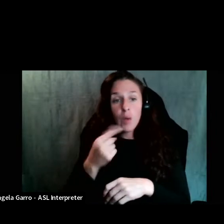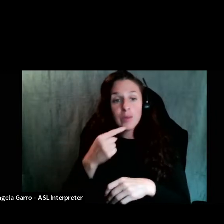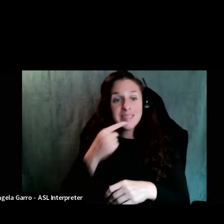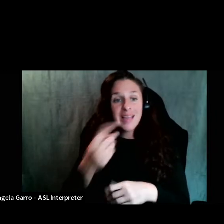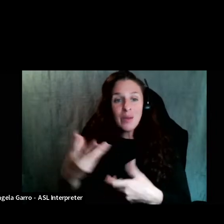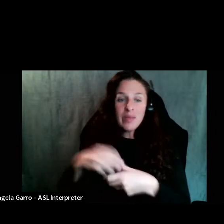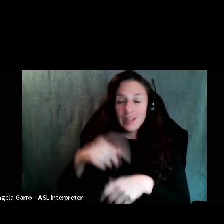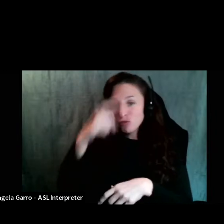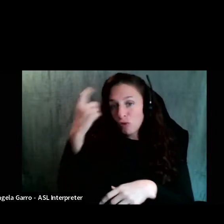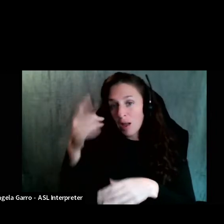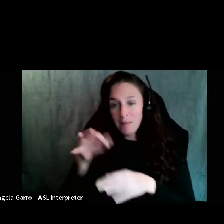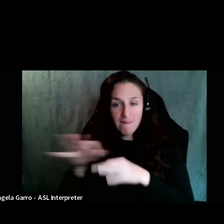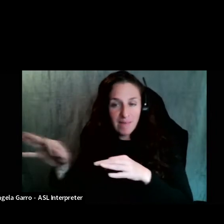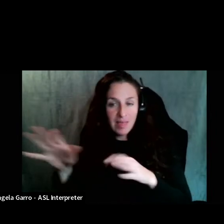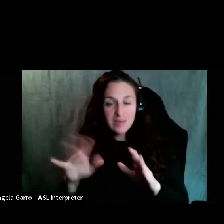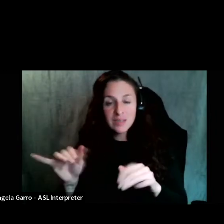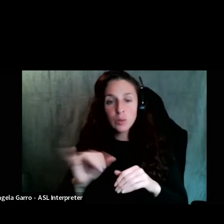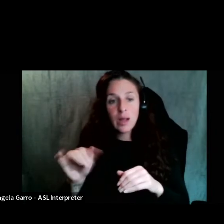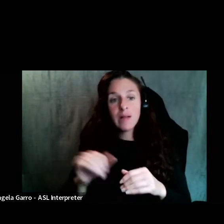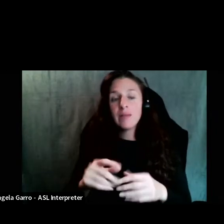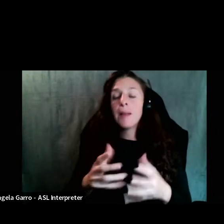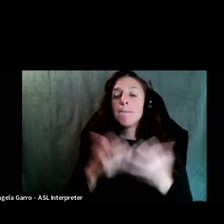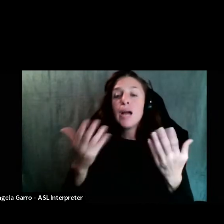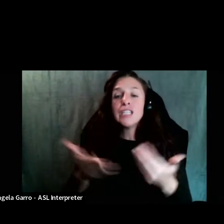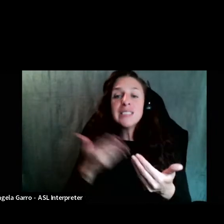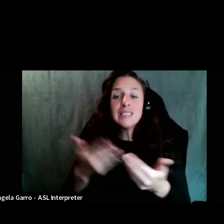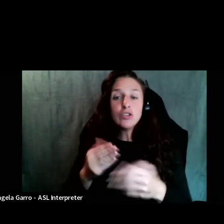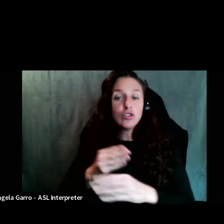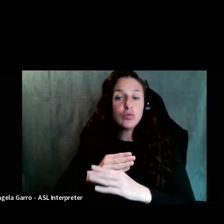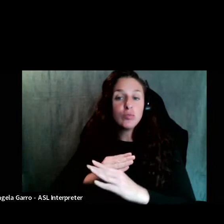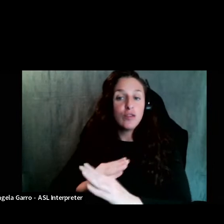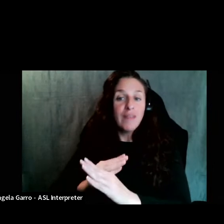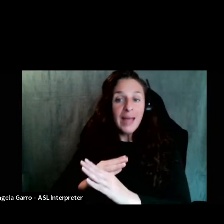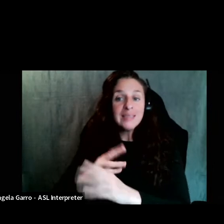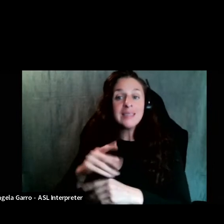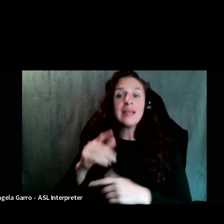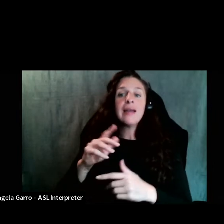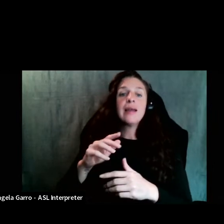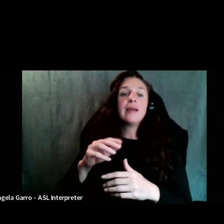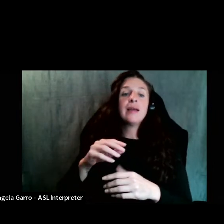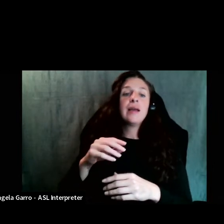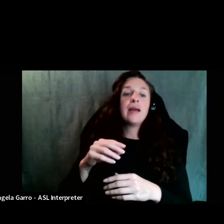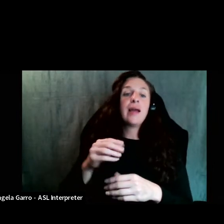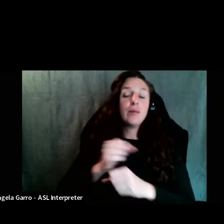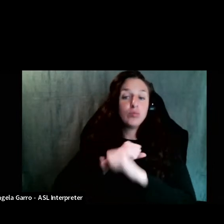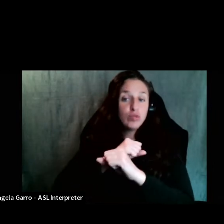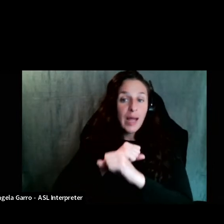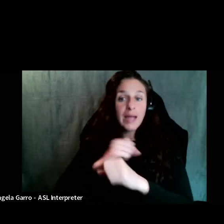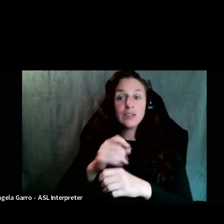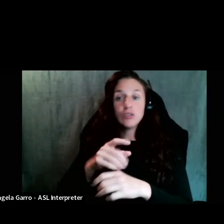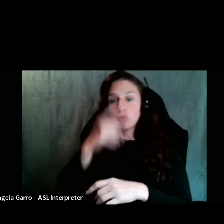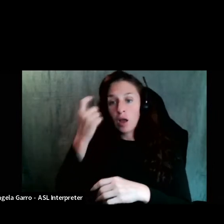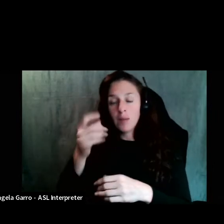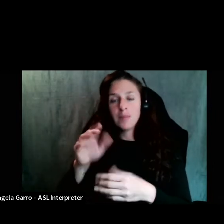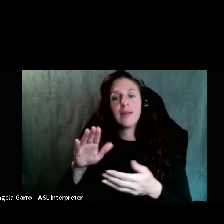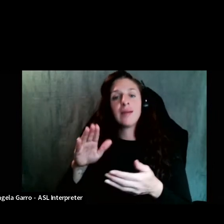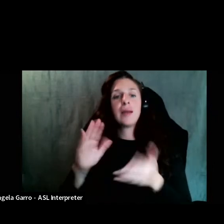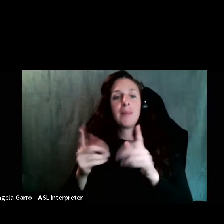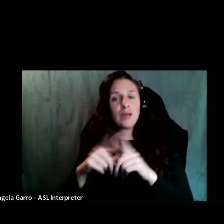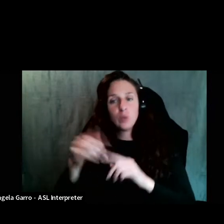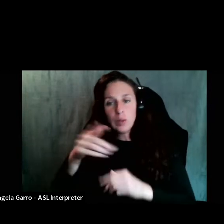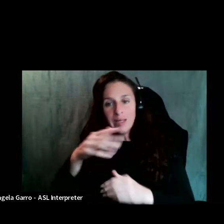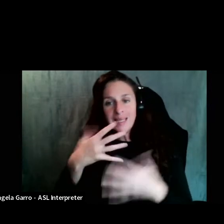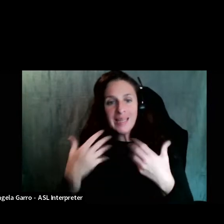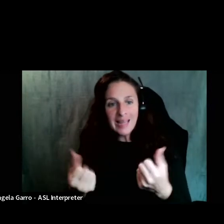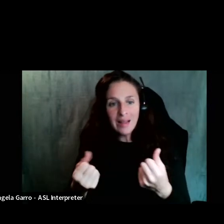trauma field as well, that it's much easier to prevent and protect trauma than it is to heal it. Of course, the opportunity for that exists, but I want to